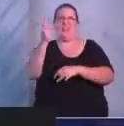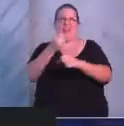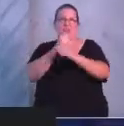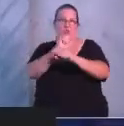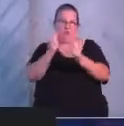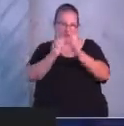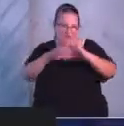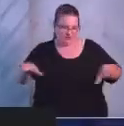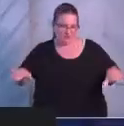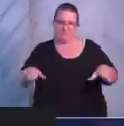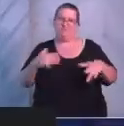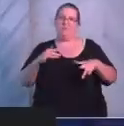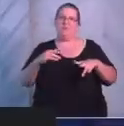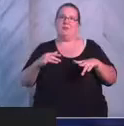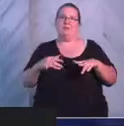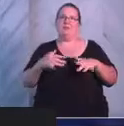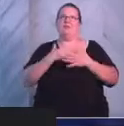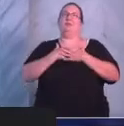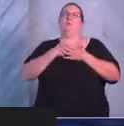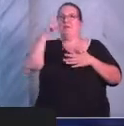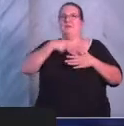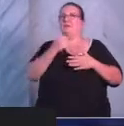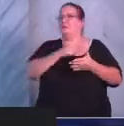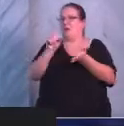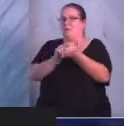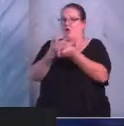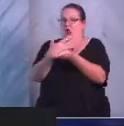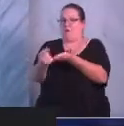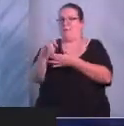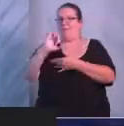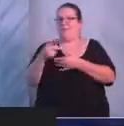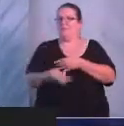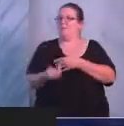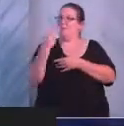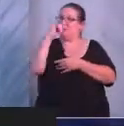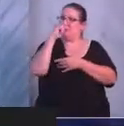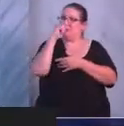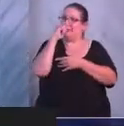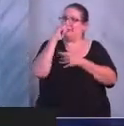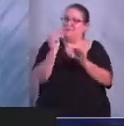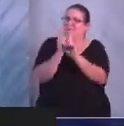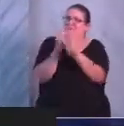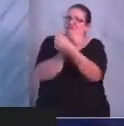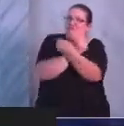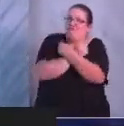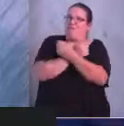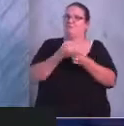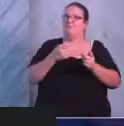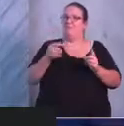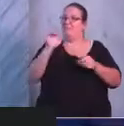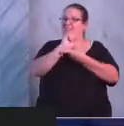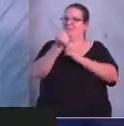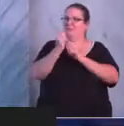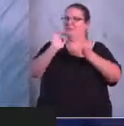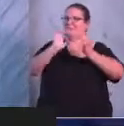always sort of stands out to me. I apologize, my printer is running out of ink, but these are two little kids. And in this particular situation, it was on the